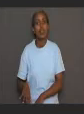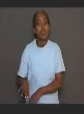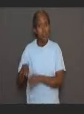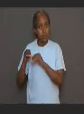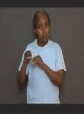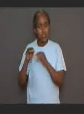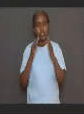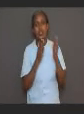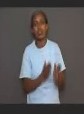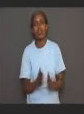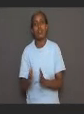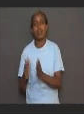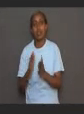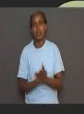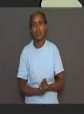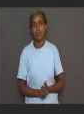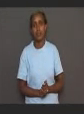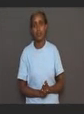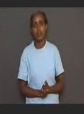Students, let's get ready.